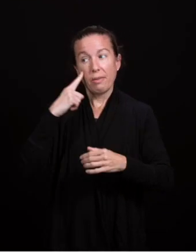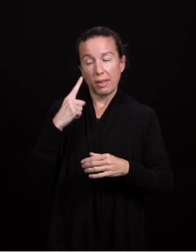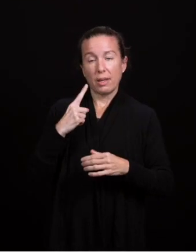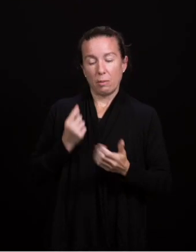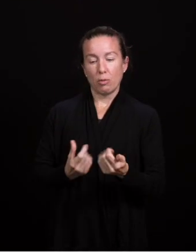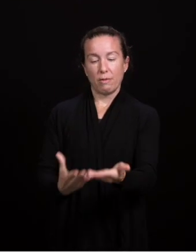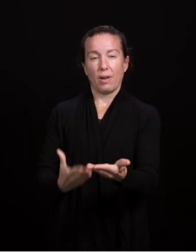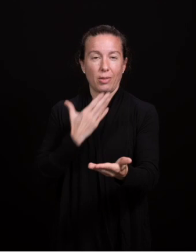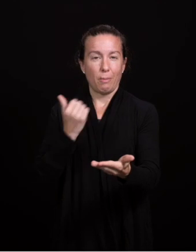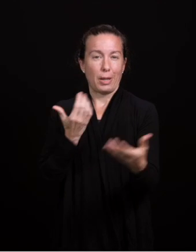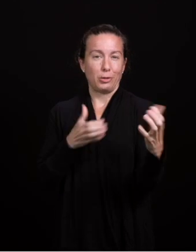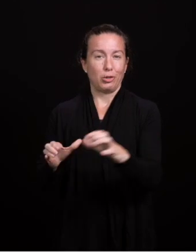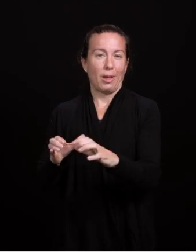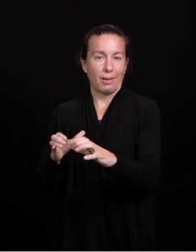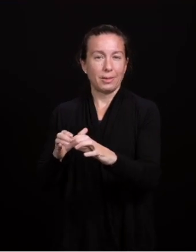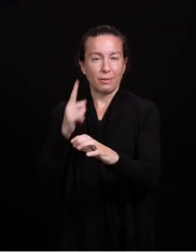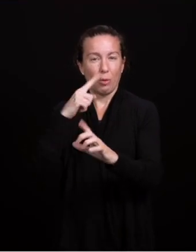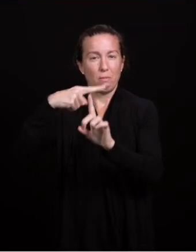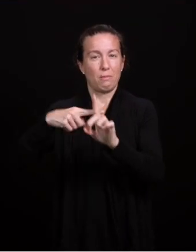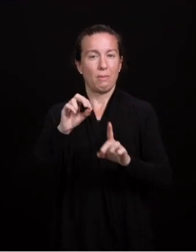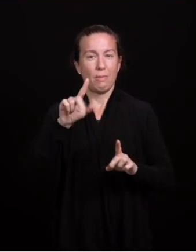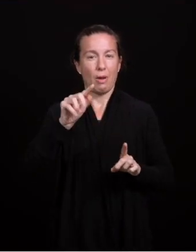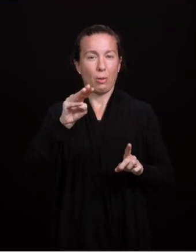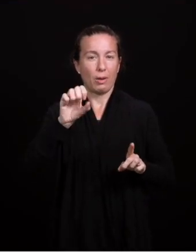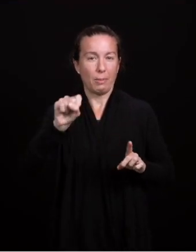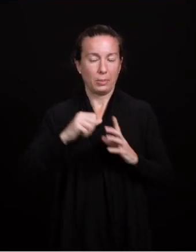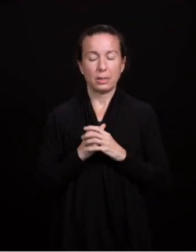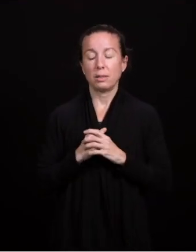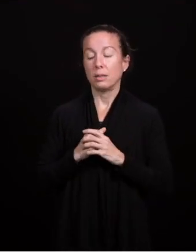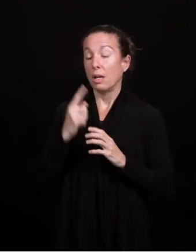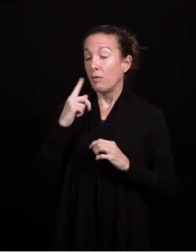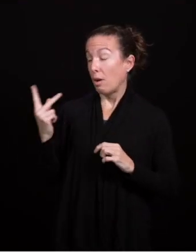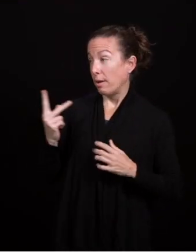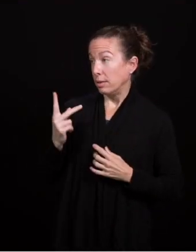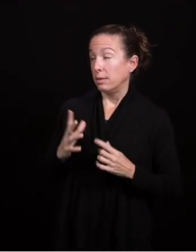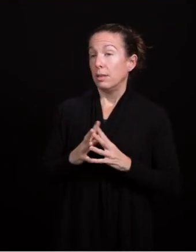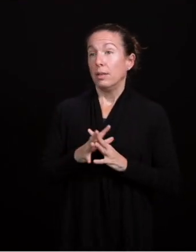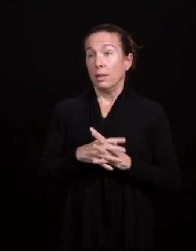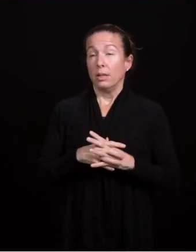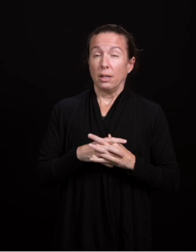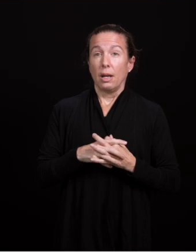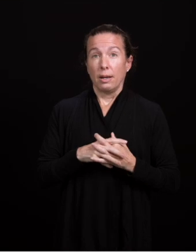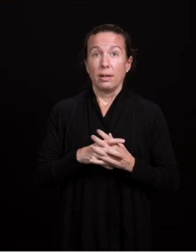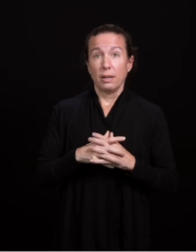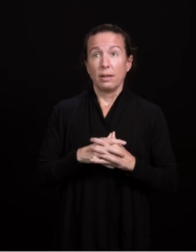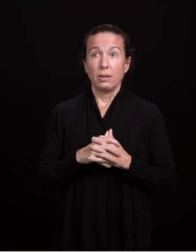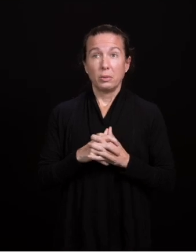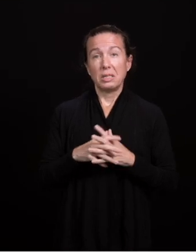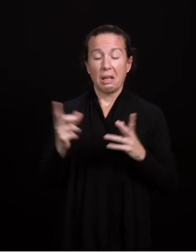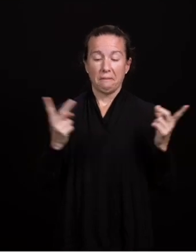of having that outcome. I think for us it was a combination